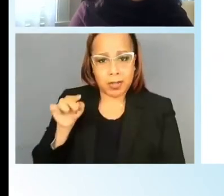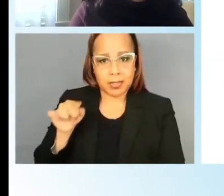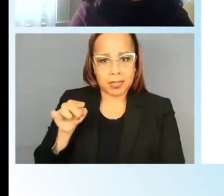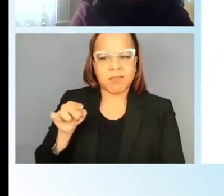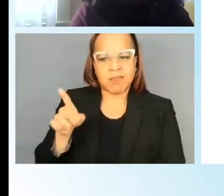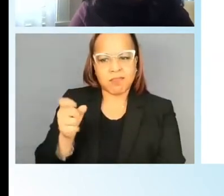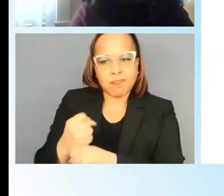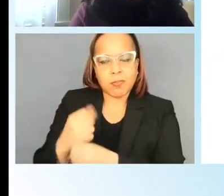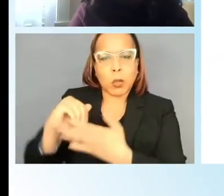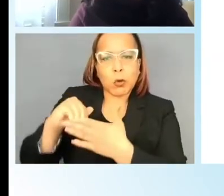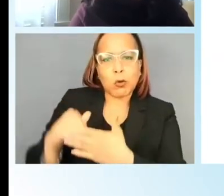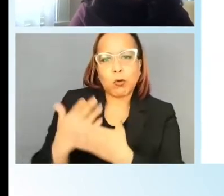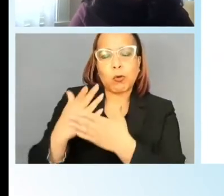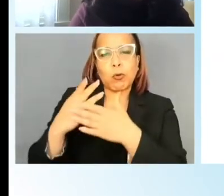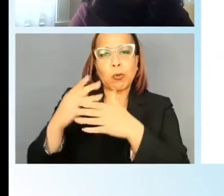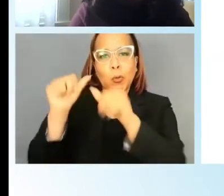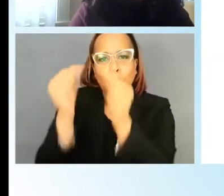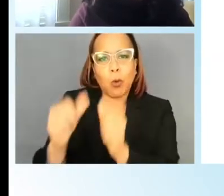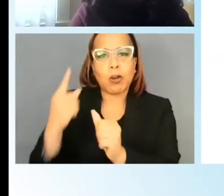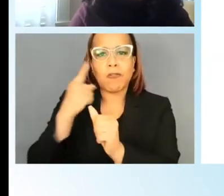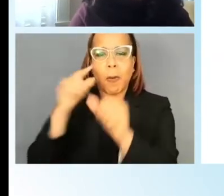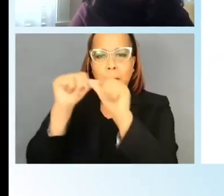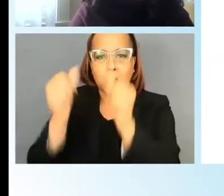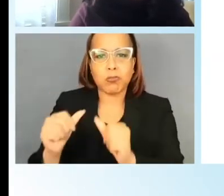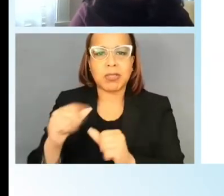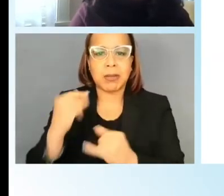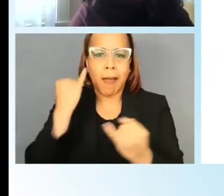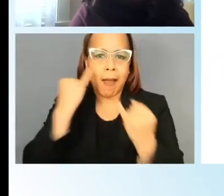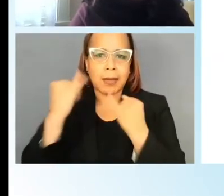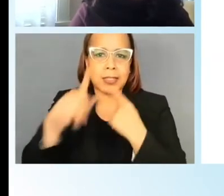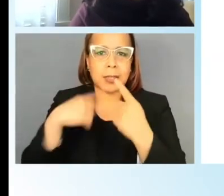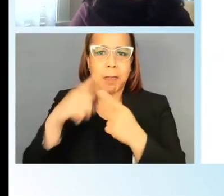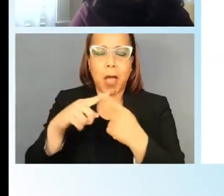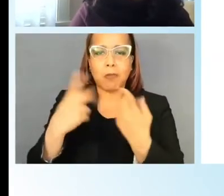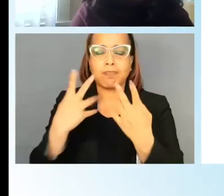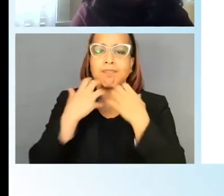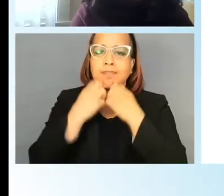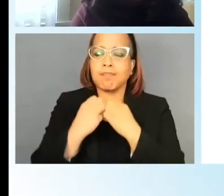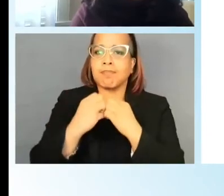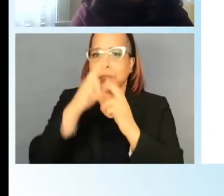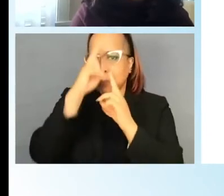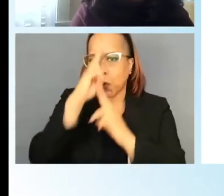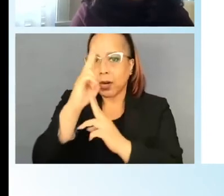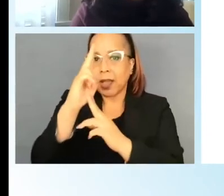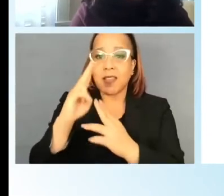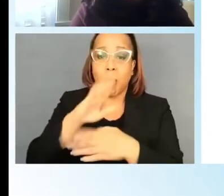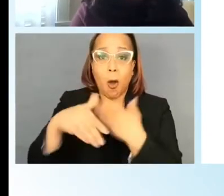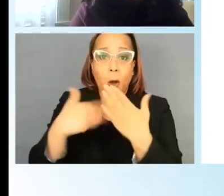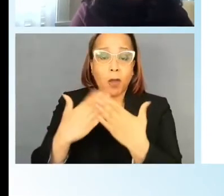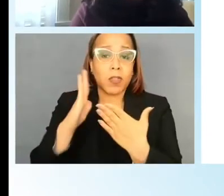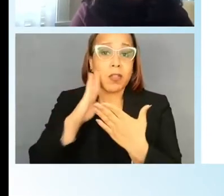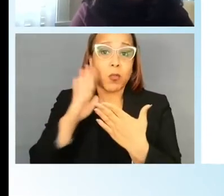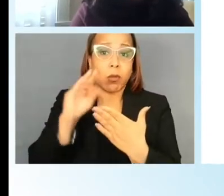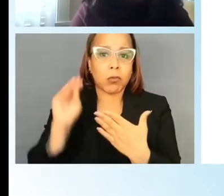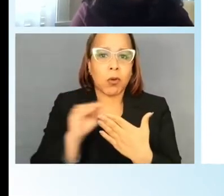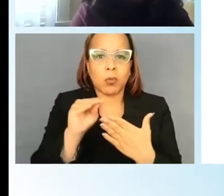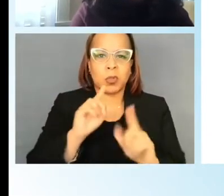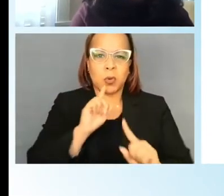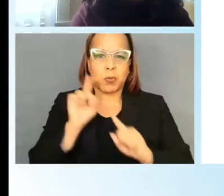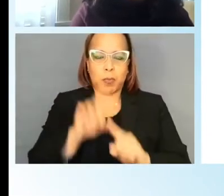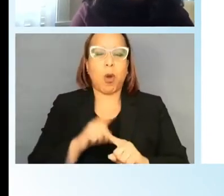new work for monuments and ideas about memorializing. And of course, all of this will go into a report which will